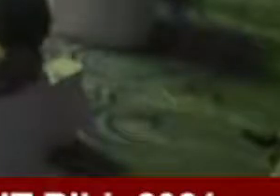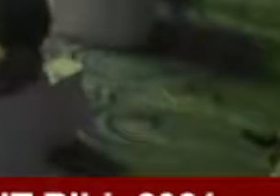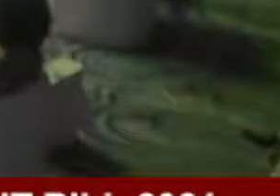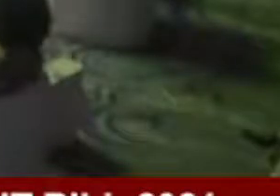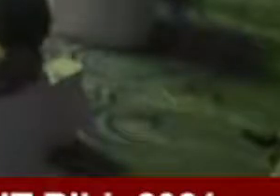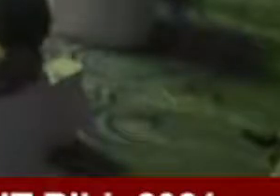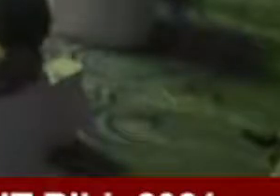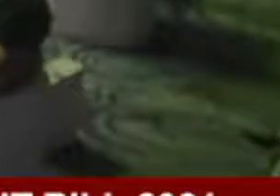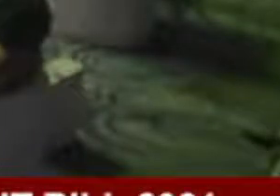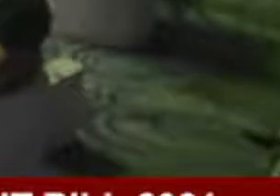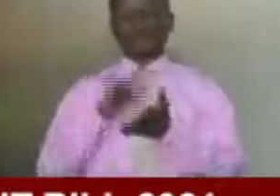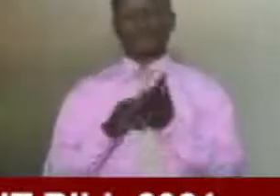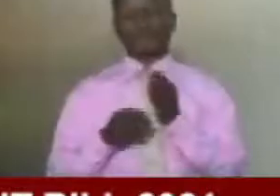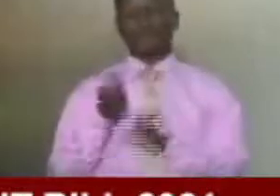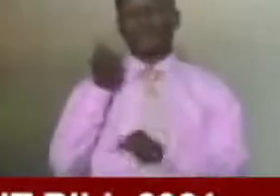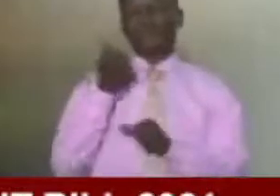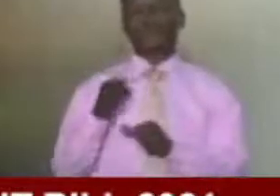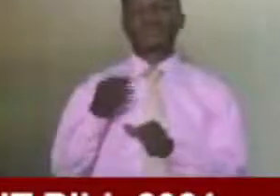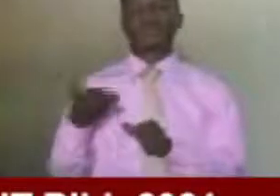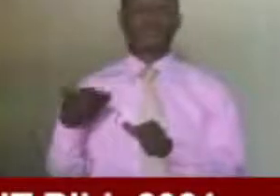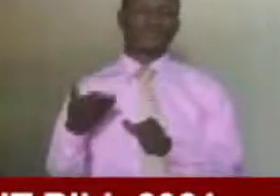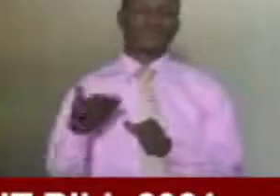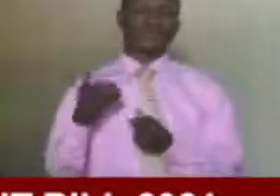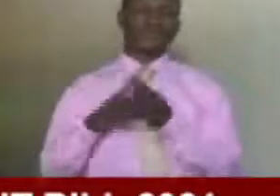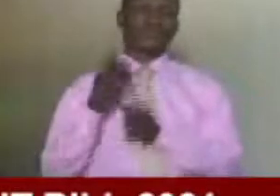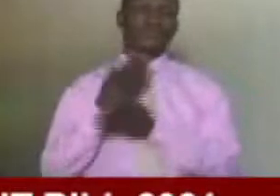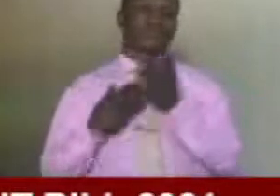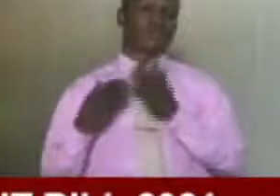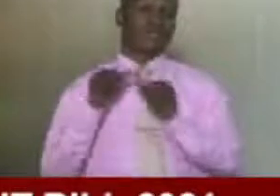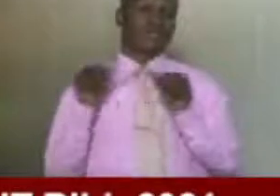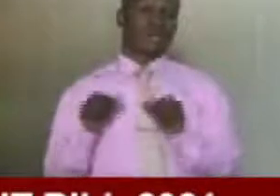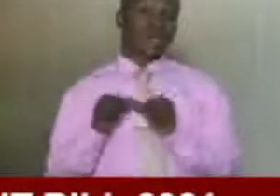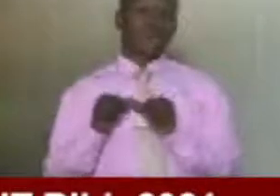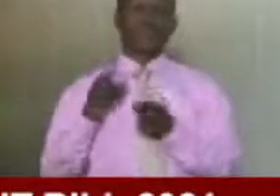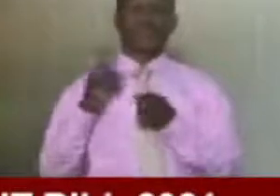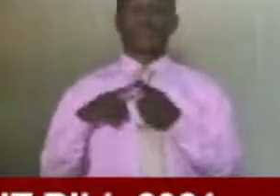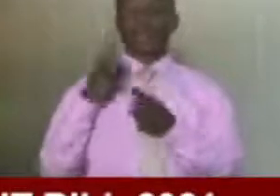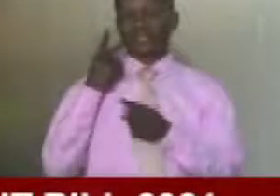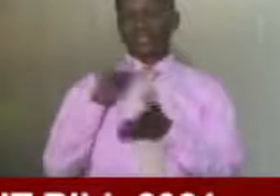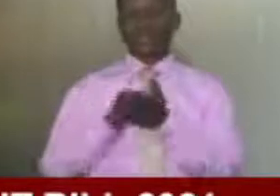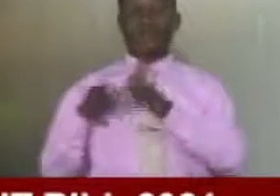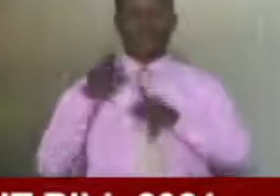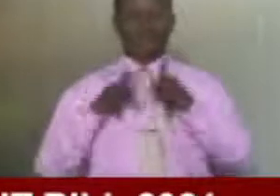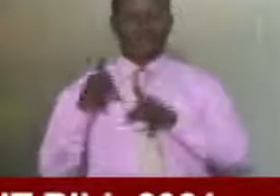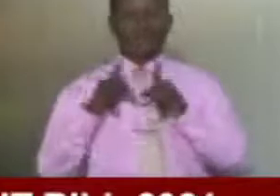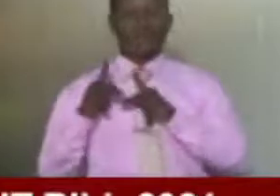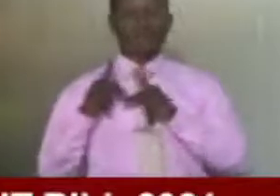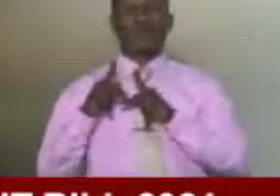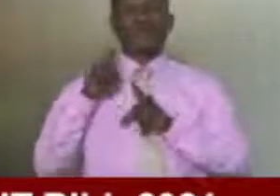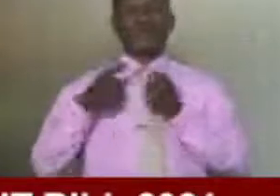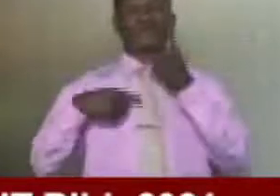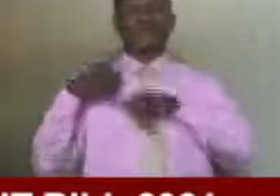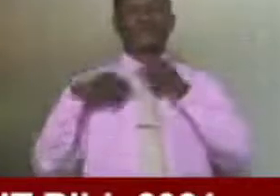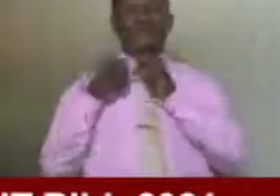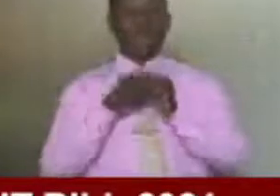that it is conjecture in some places, but to some extent it is also real, that people constantly have to pander to the structures,